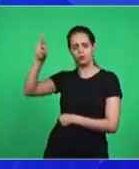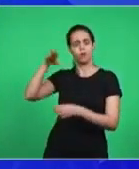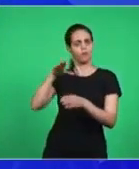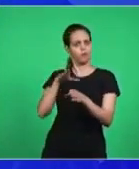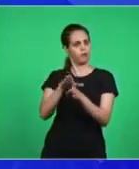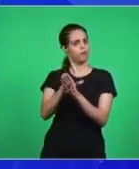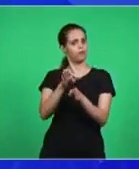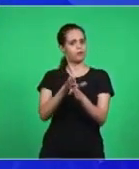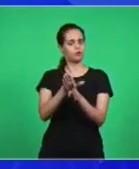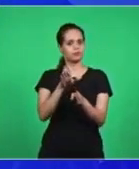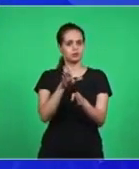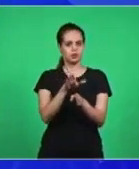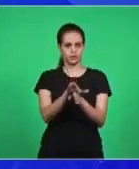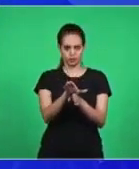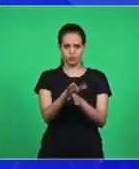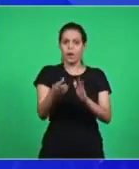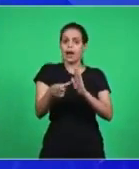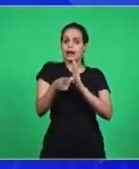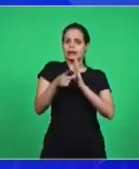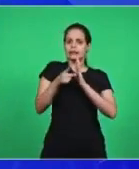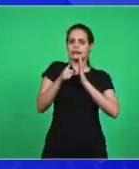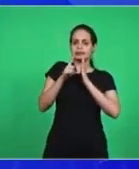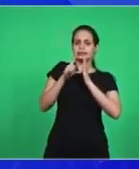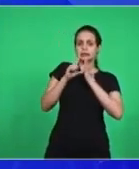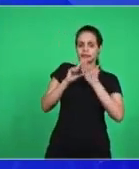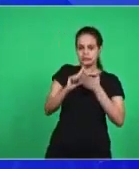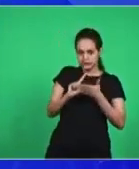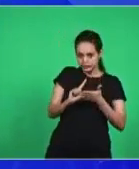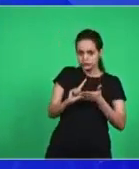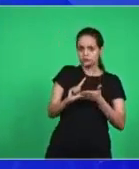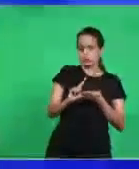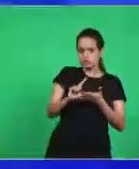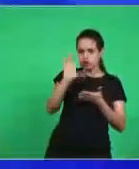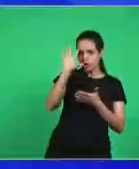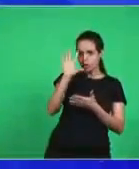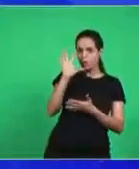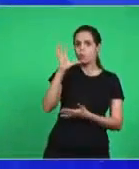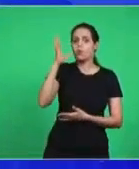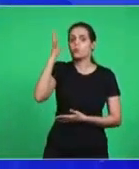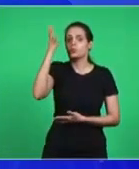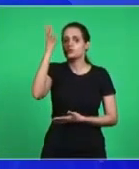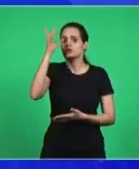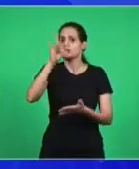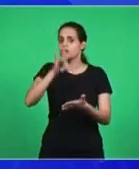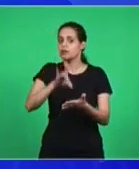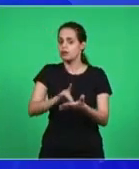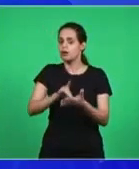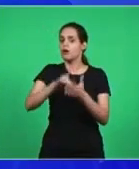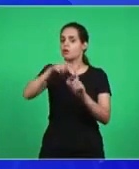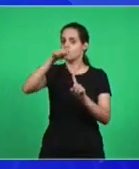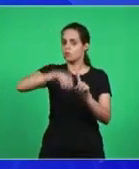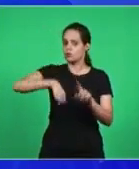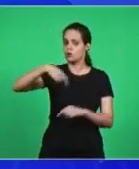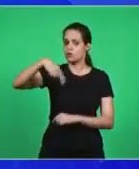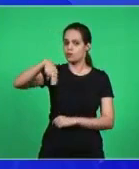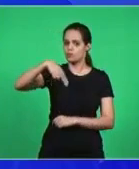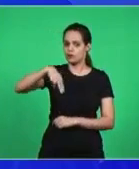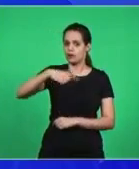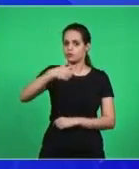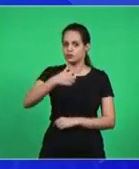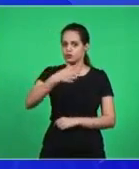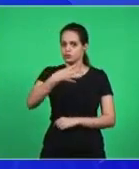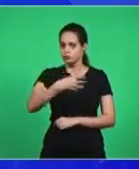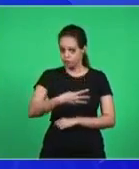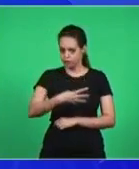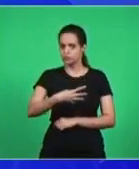made, that preceded that day, that special day in the history of the gospel